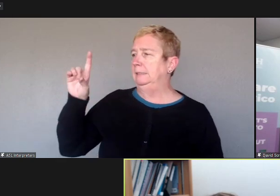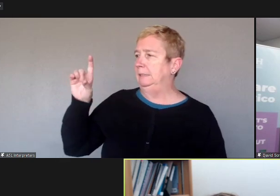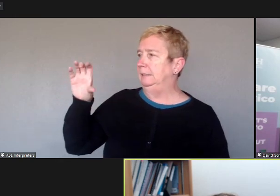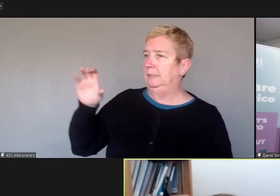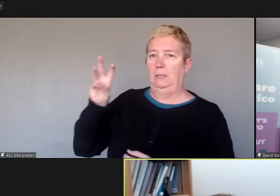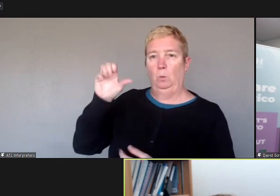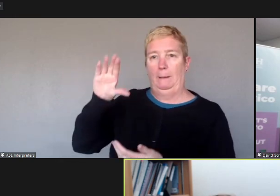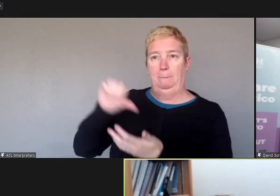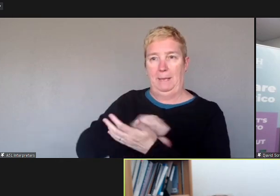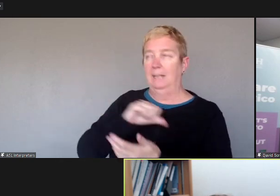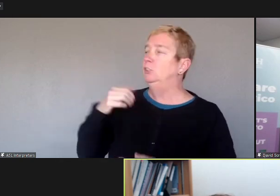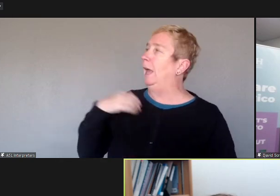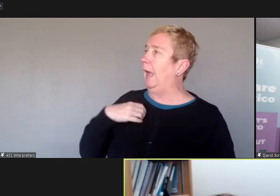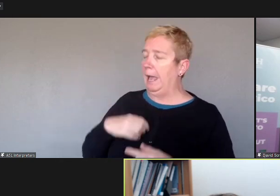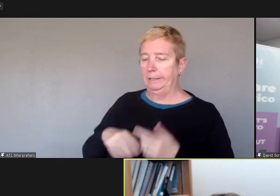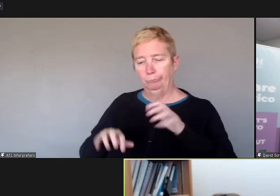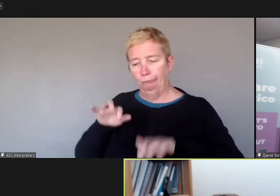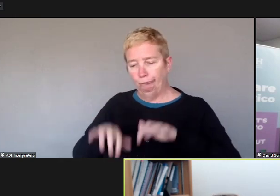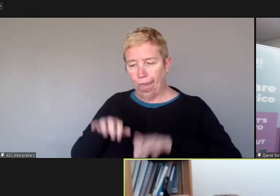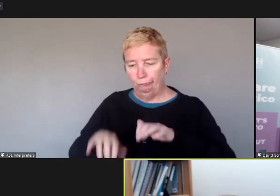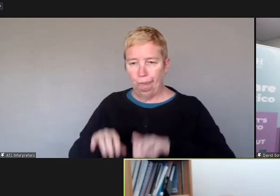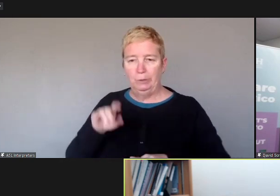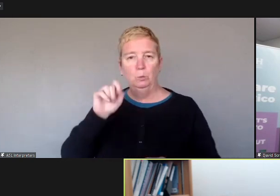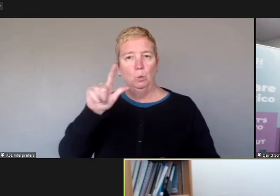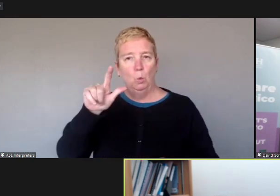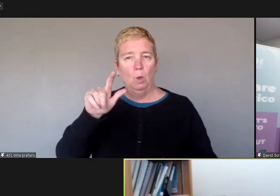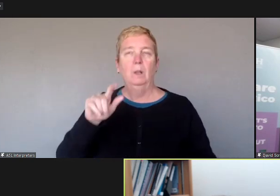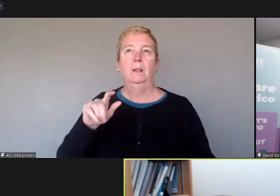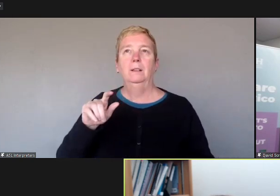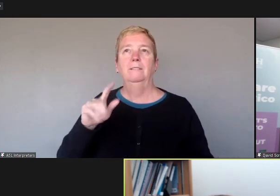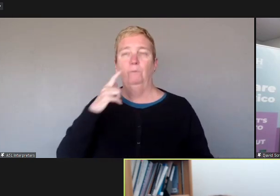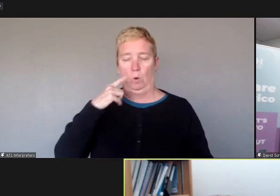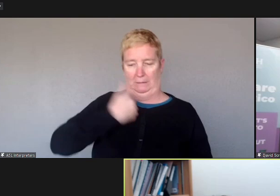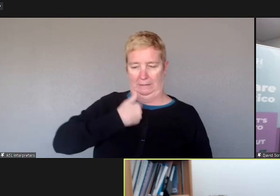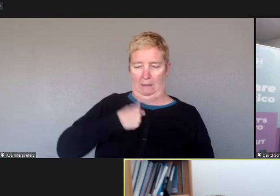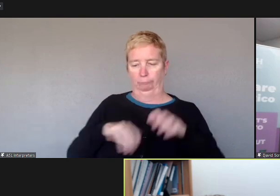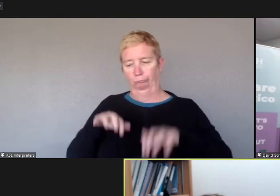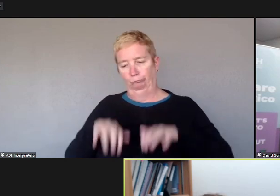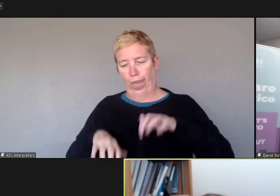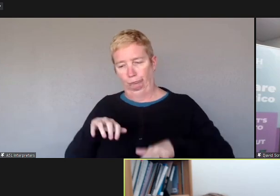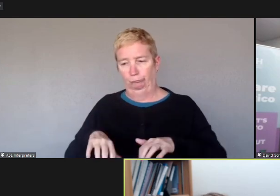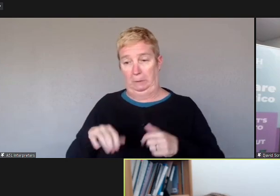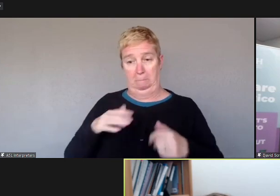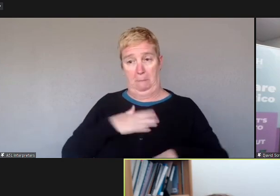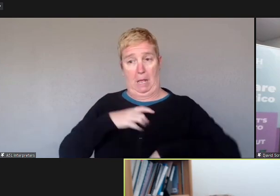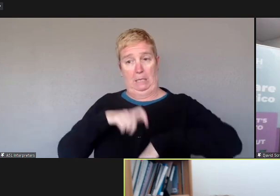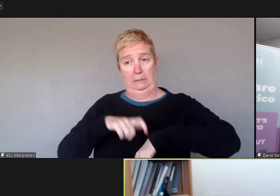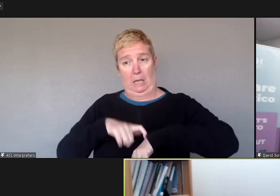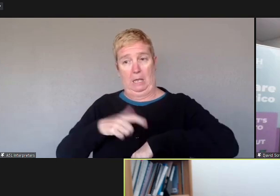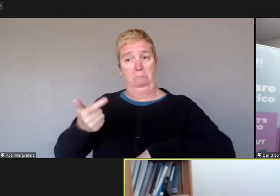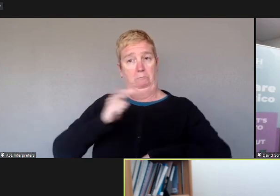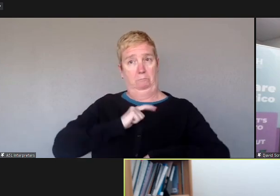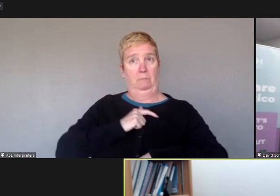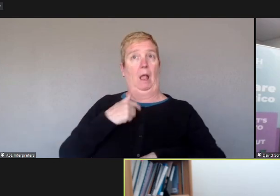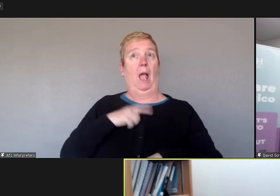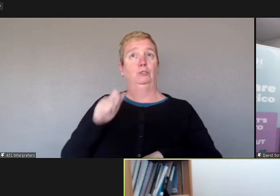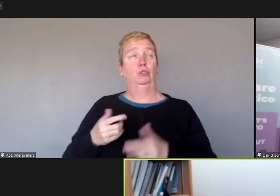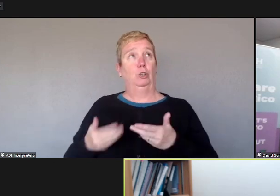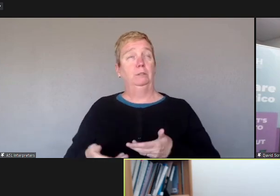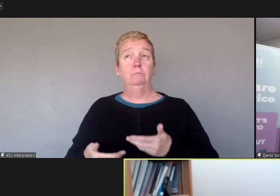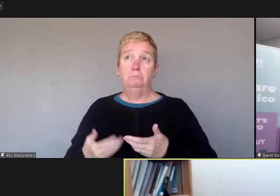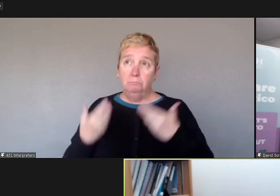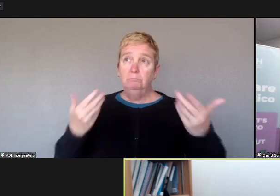where you can click in a little bit of information and it'll tell you whether or not you are due for a booster, and we can share that link as